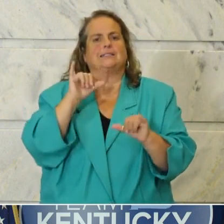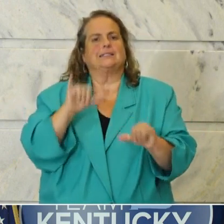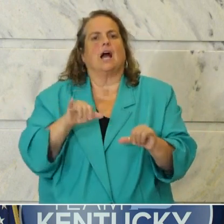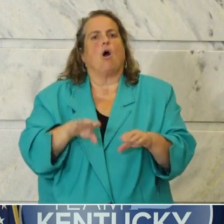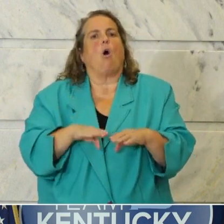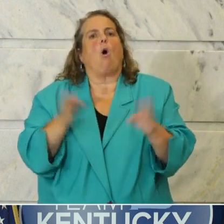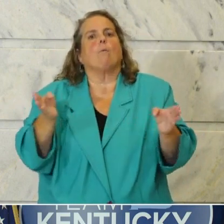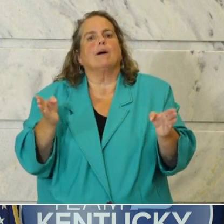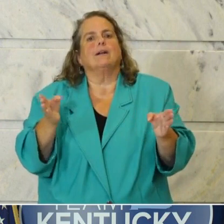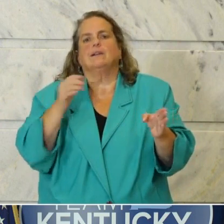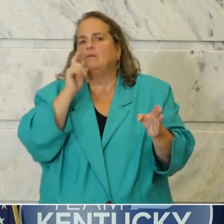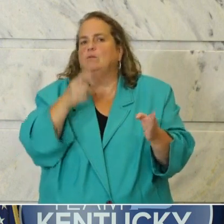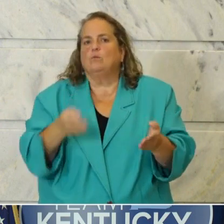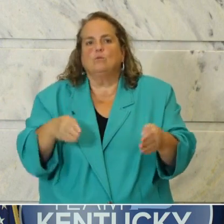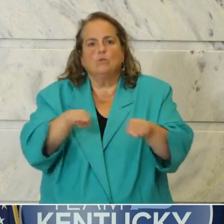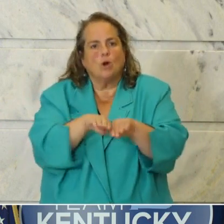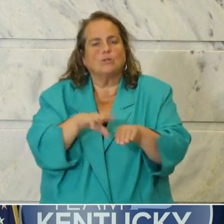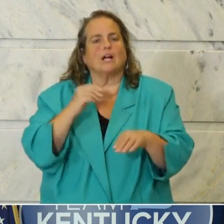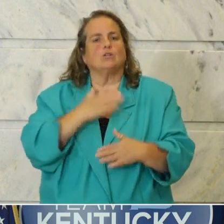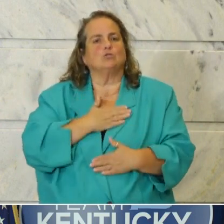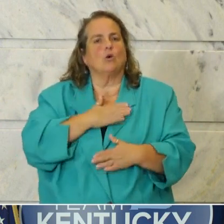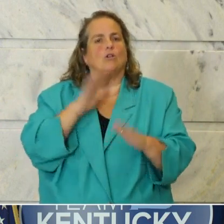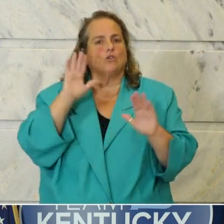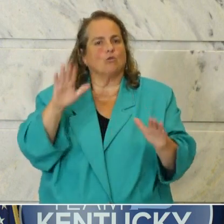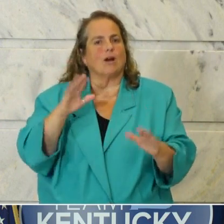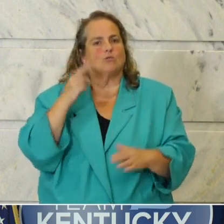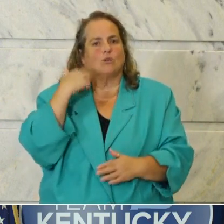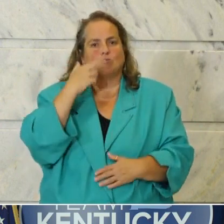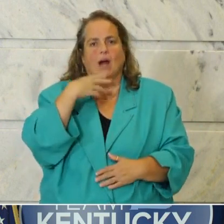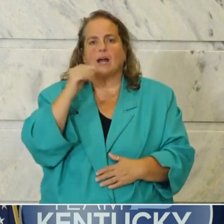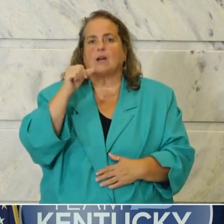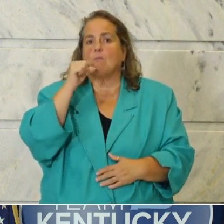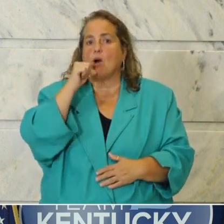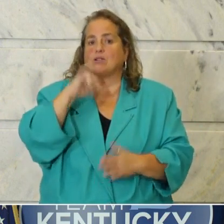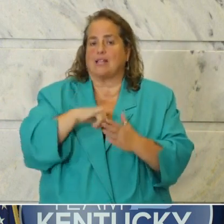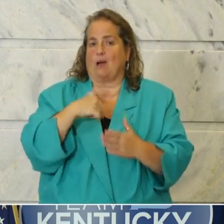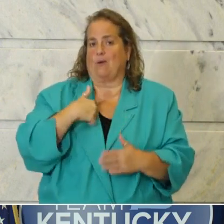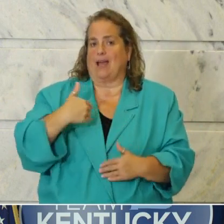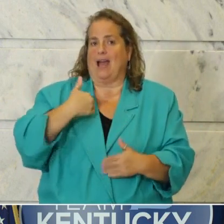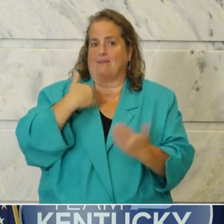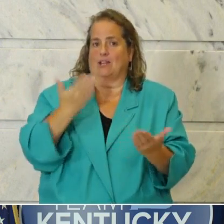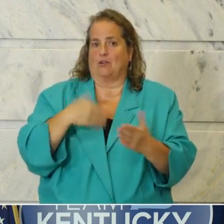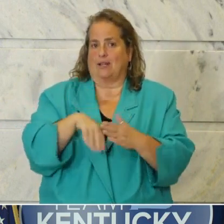open and we can enjoy these great restaurants and bars that we have in Kentucky. Thank you.